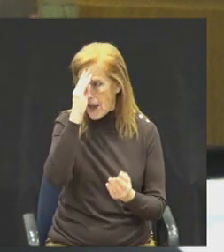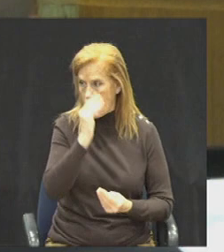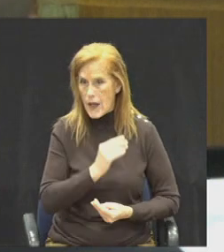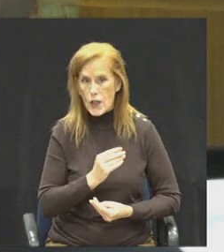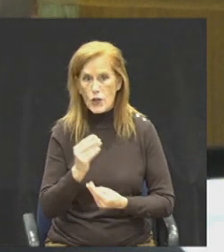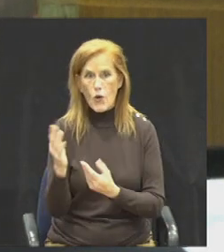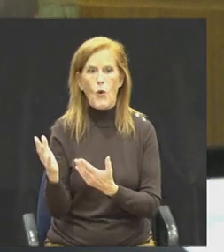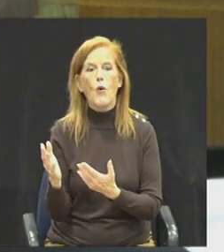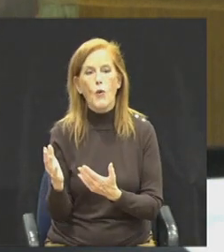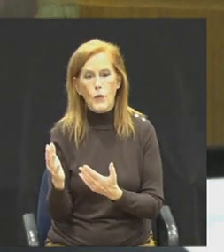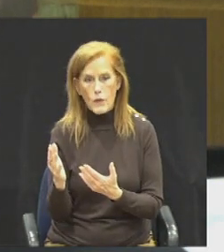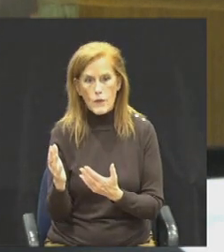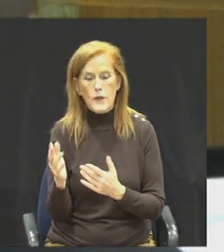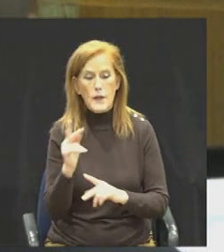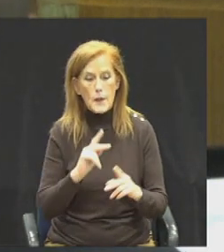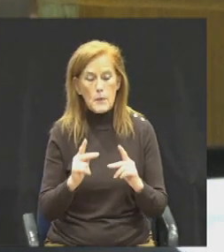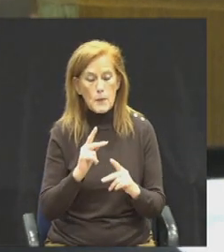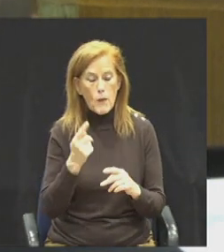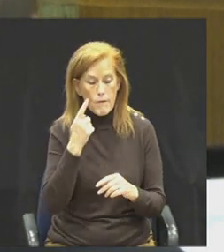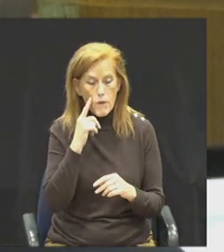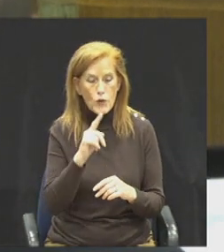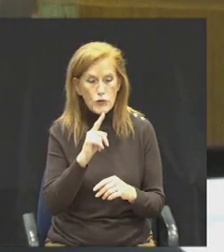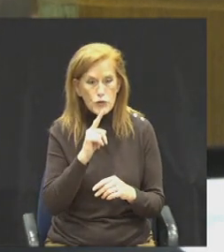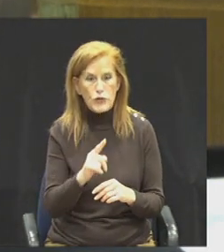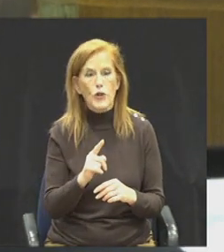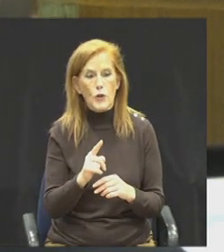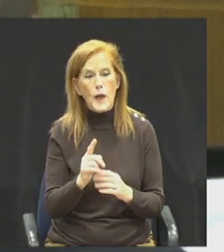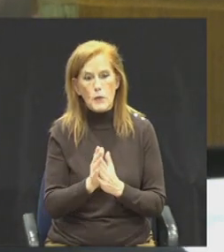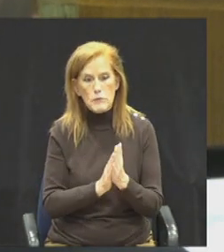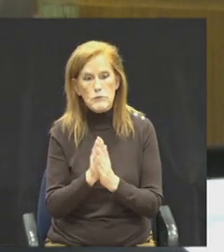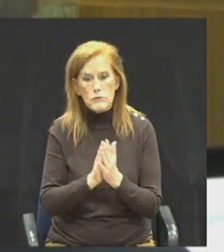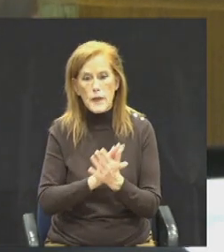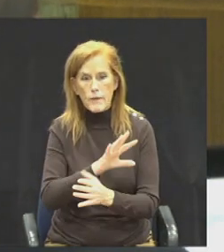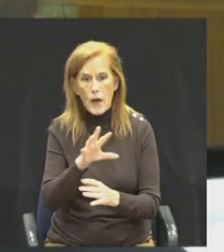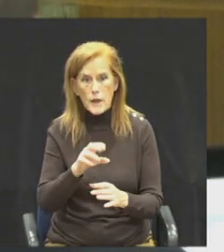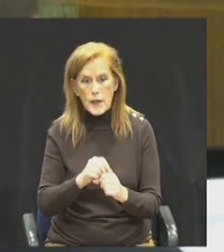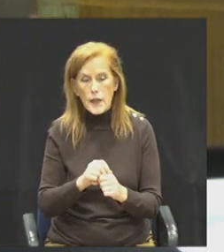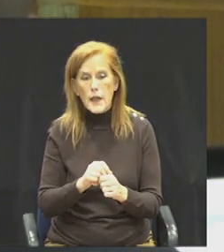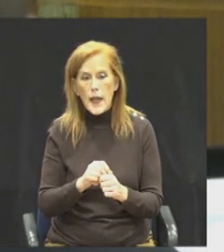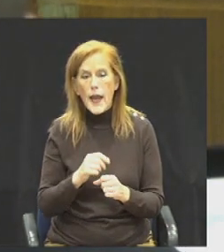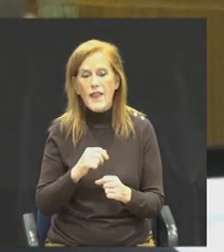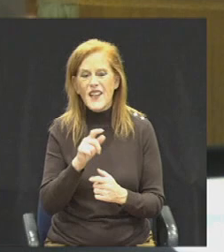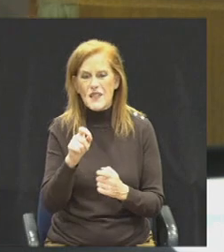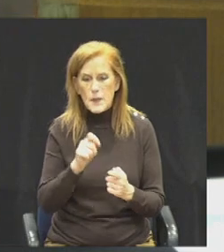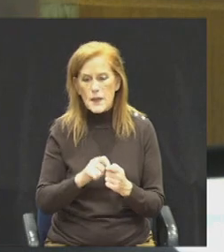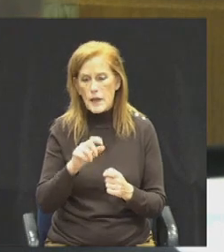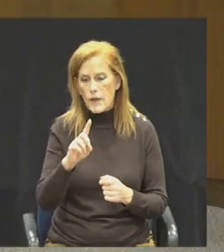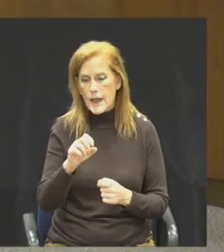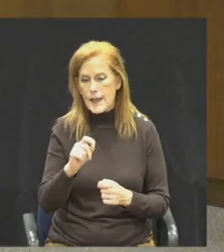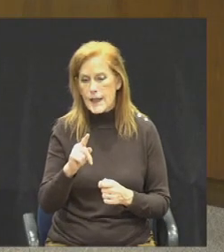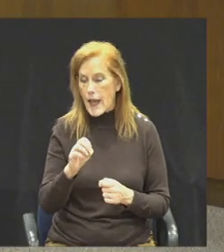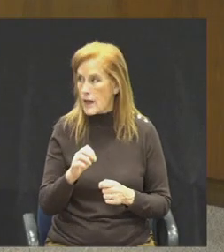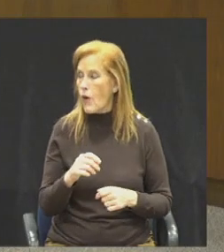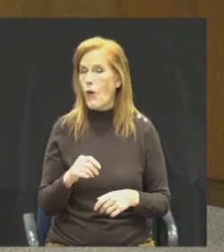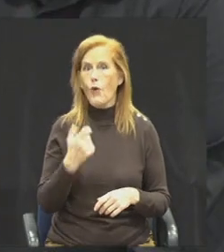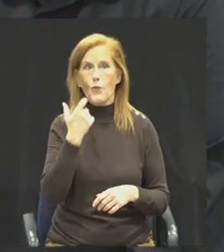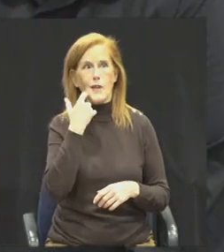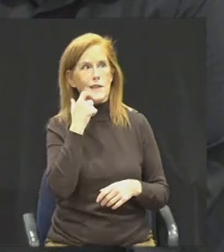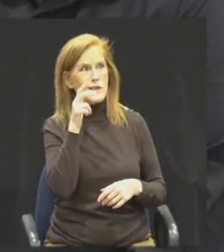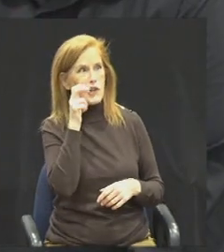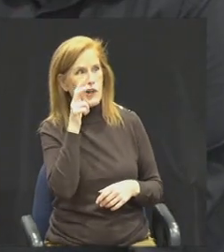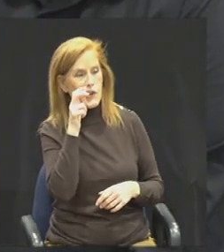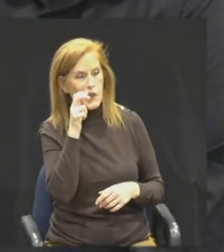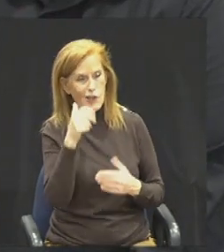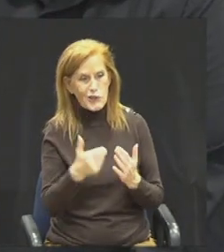that as you're having a definite date, that we can make sure people are at the table. I was going to mention that we heard that you have 6 new members coming on.